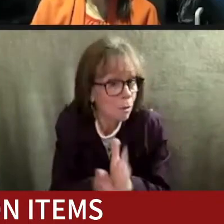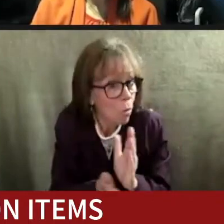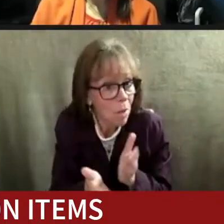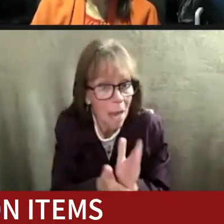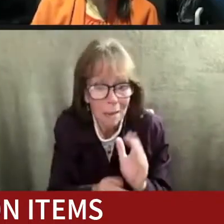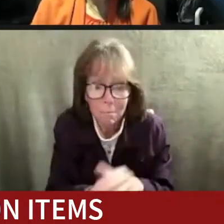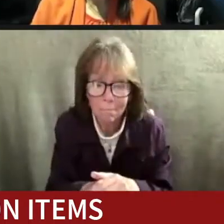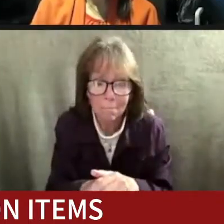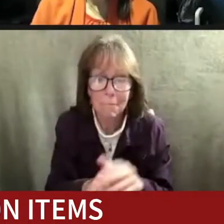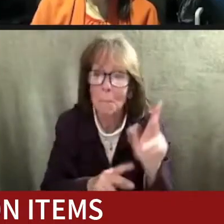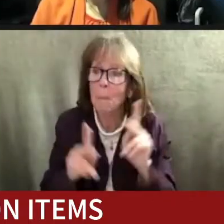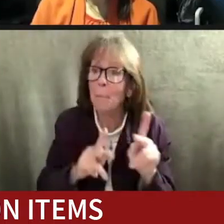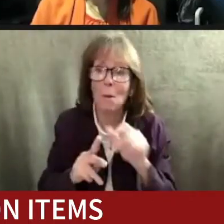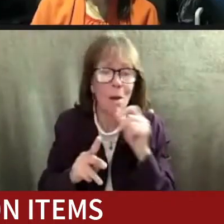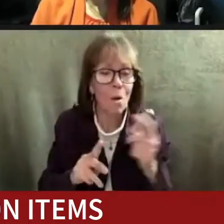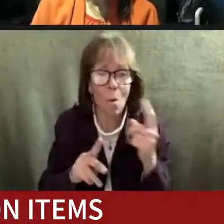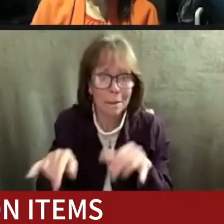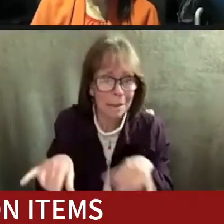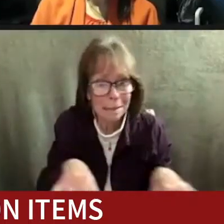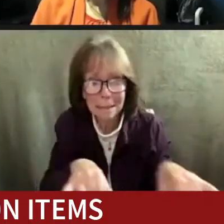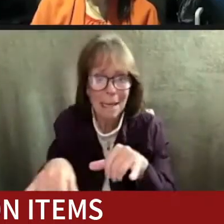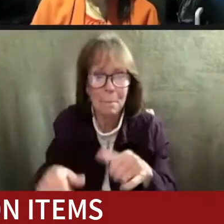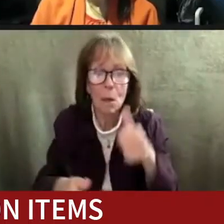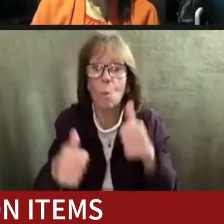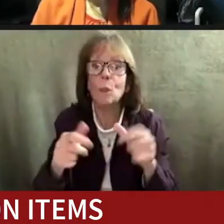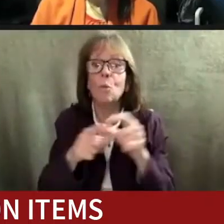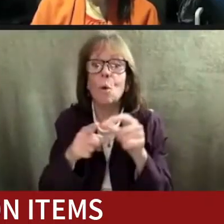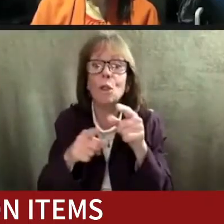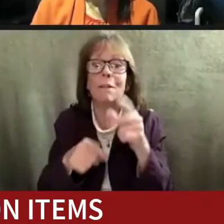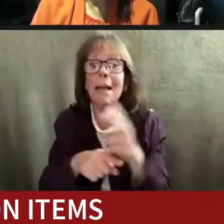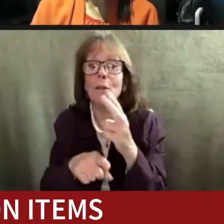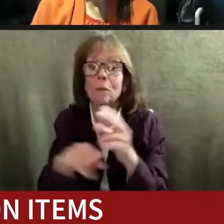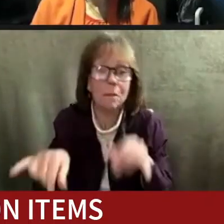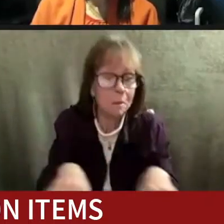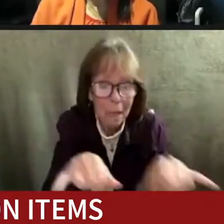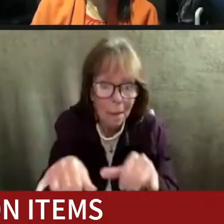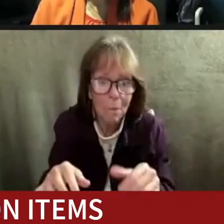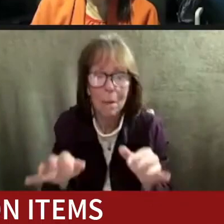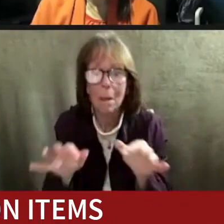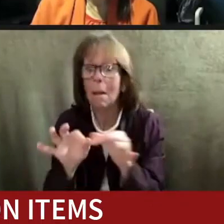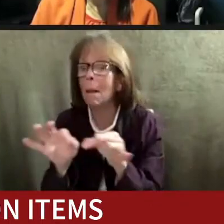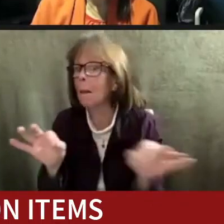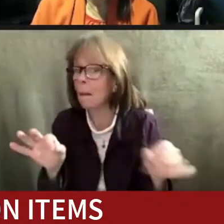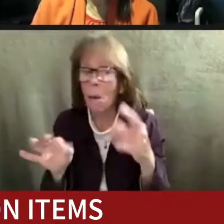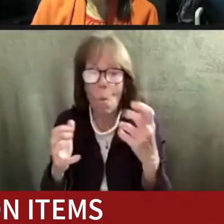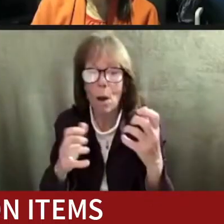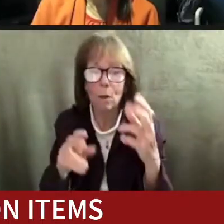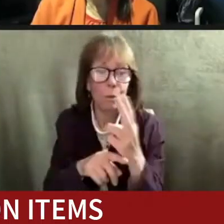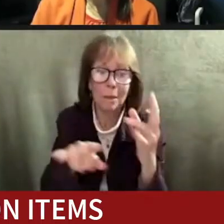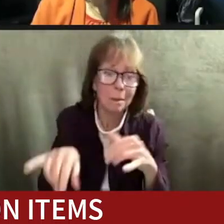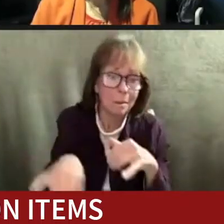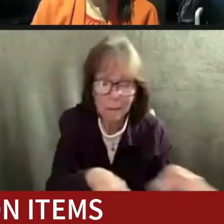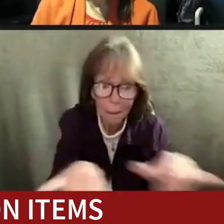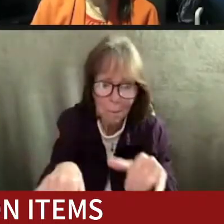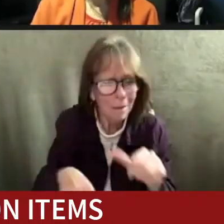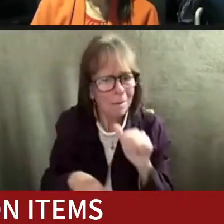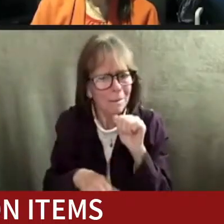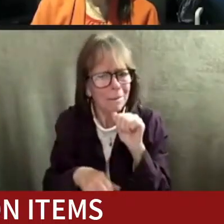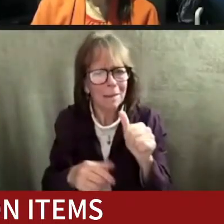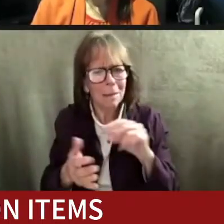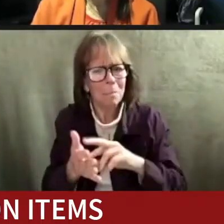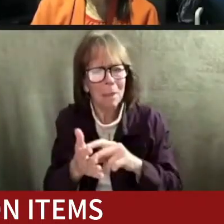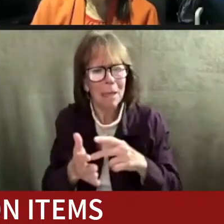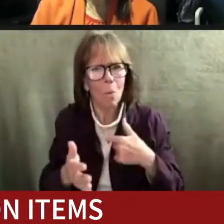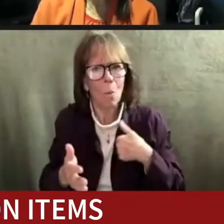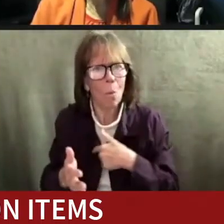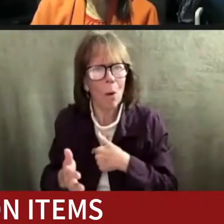in the language they want to use to describe themselves, the language that they want to use. But that's not to say that it's not important that we don't try